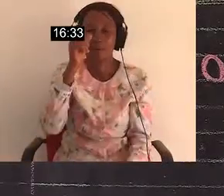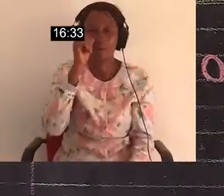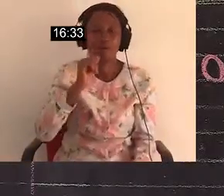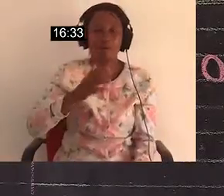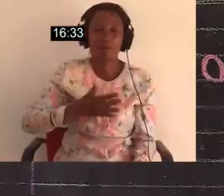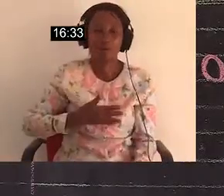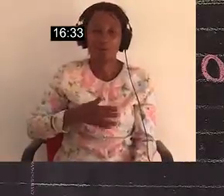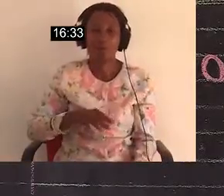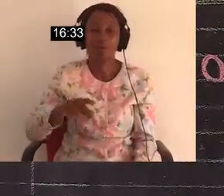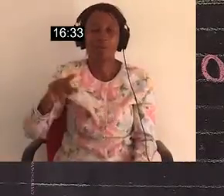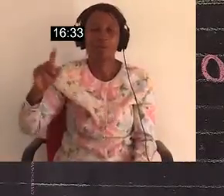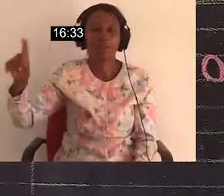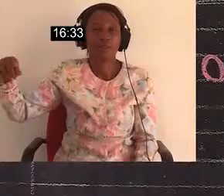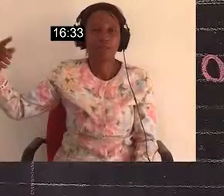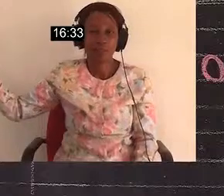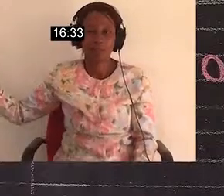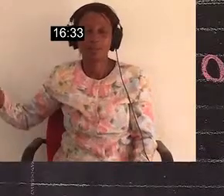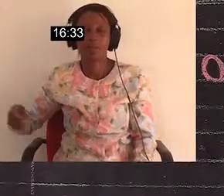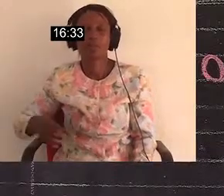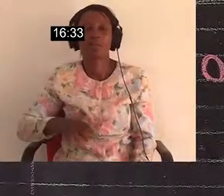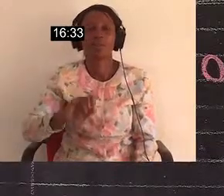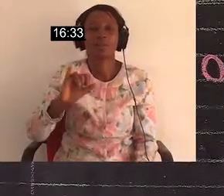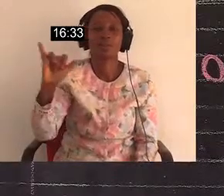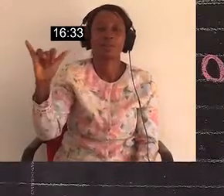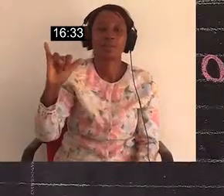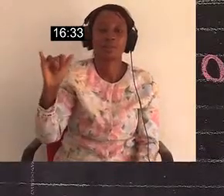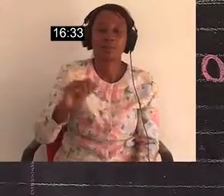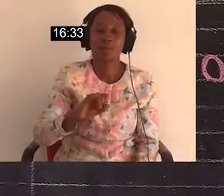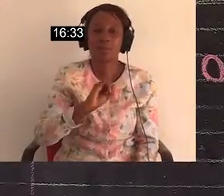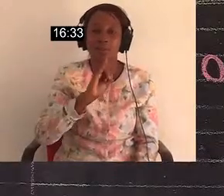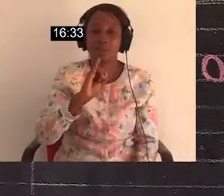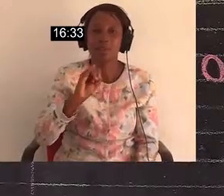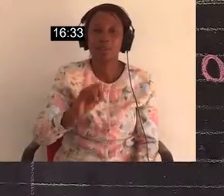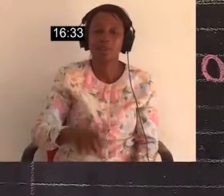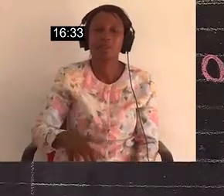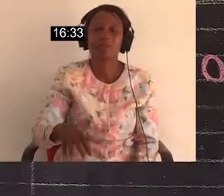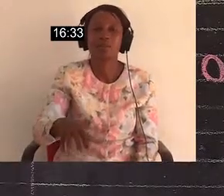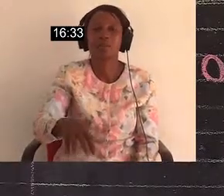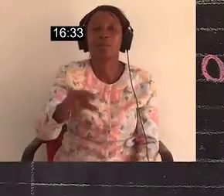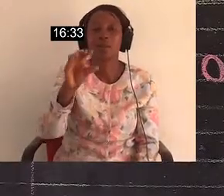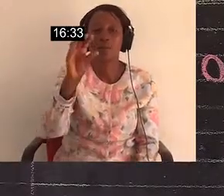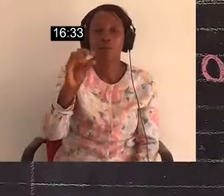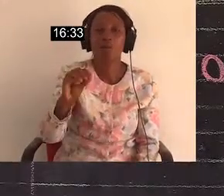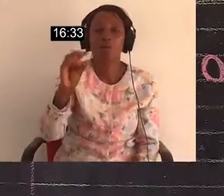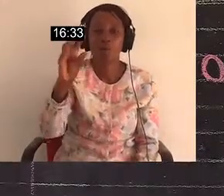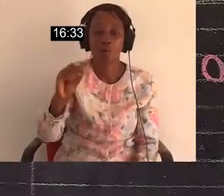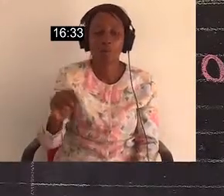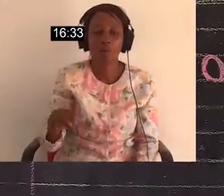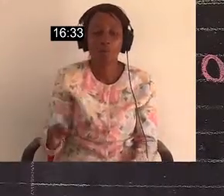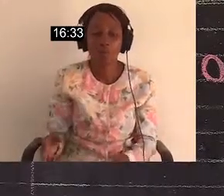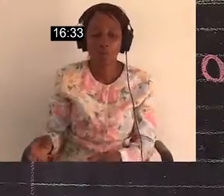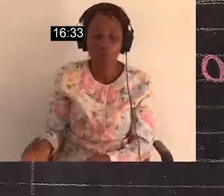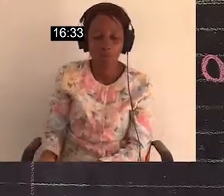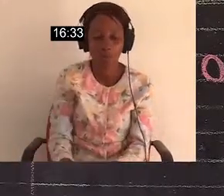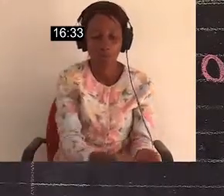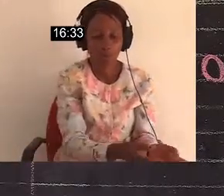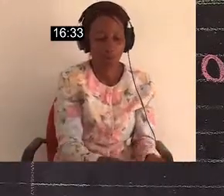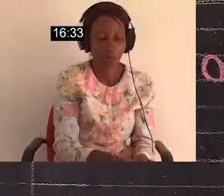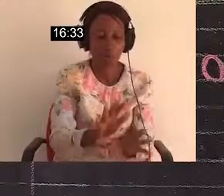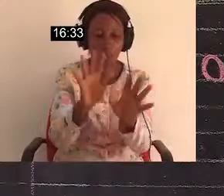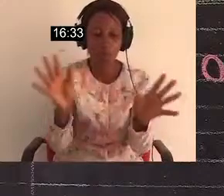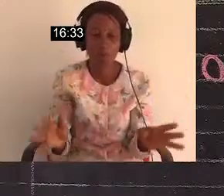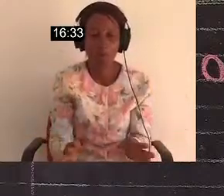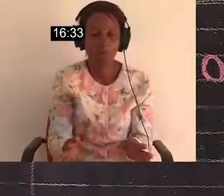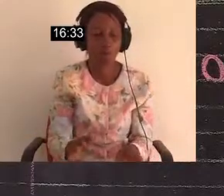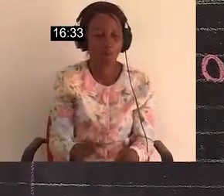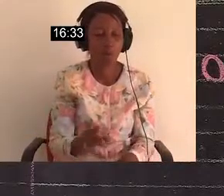sound. That is the O sound. All the words we have in the web, we have different